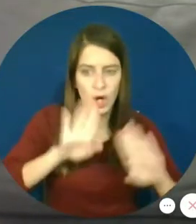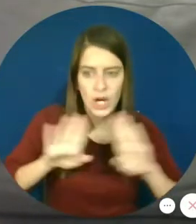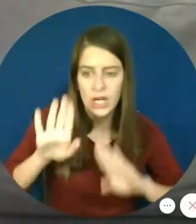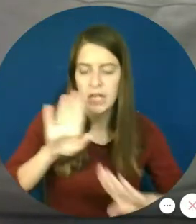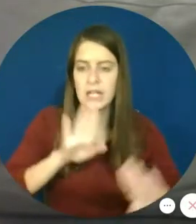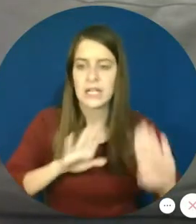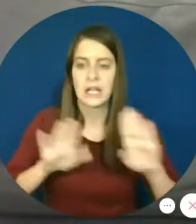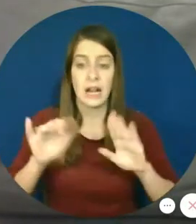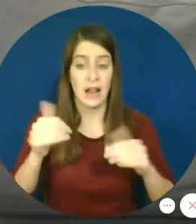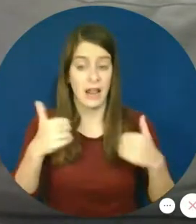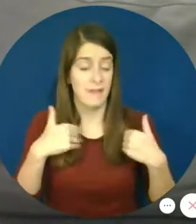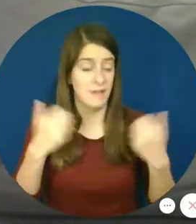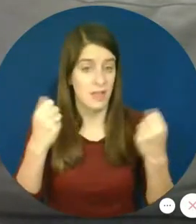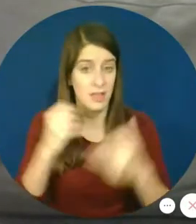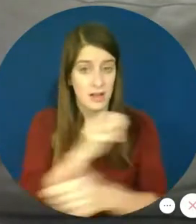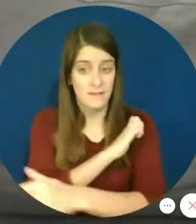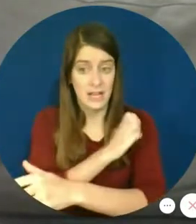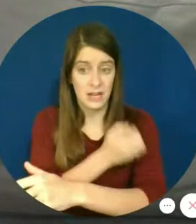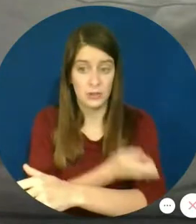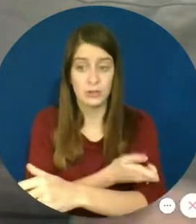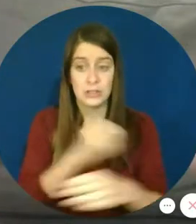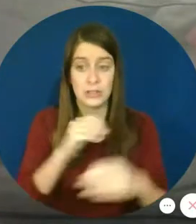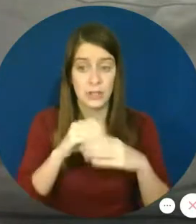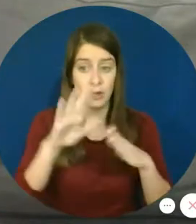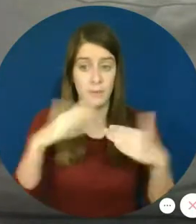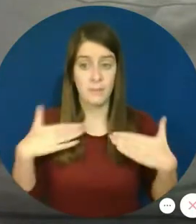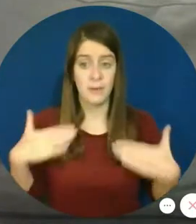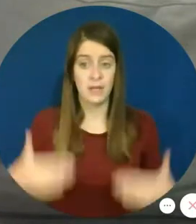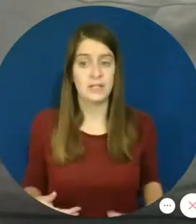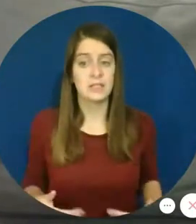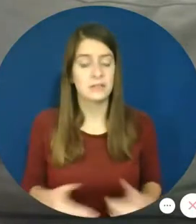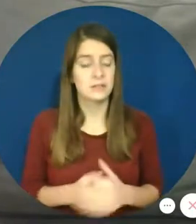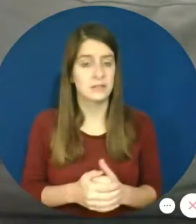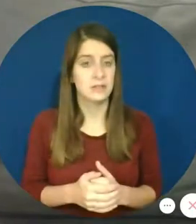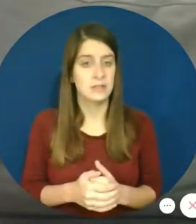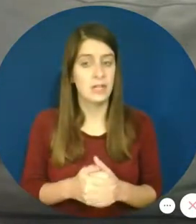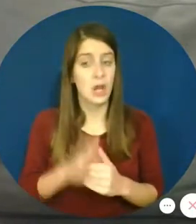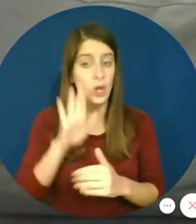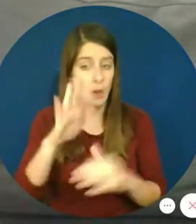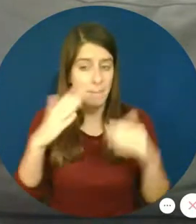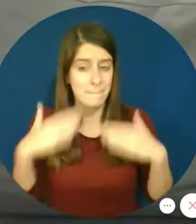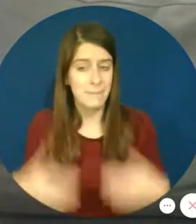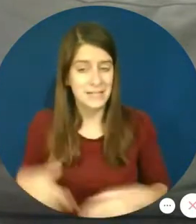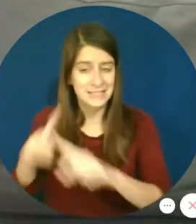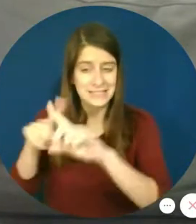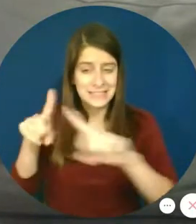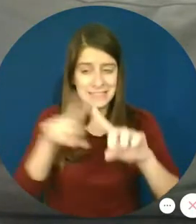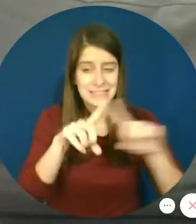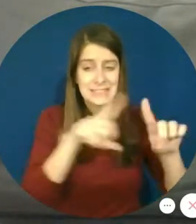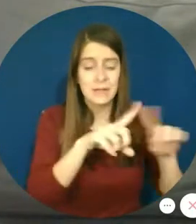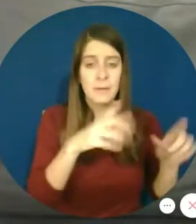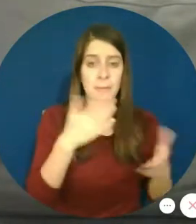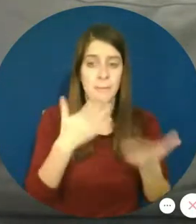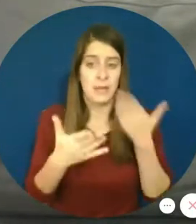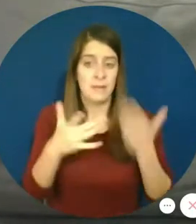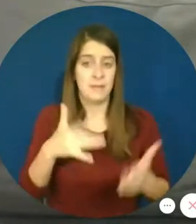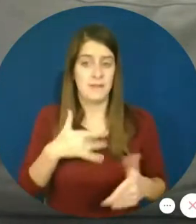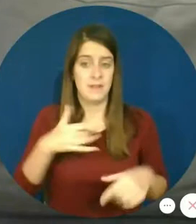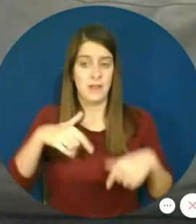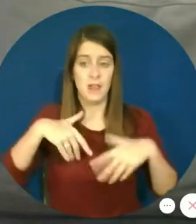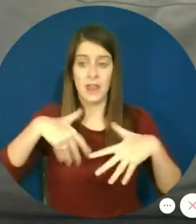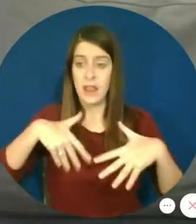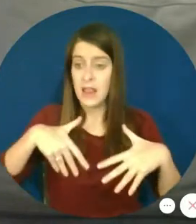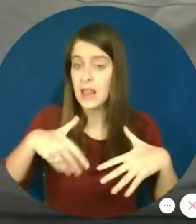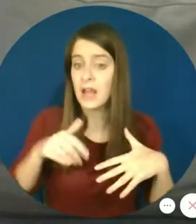about that. And each of our bodies are different. So for some of us, we might feel anxiety or anxiousness in